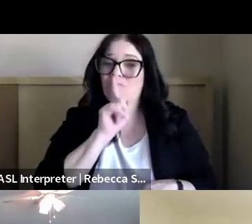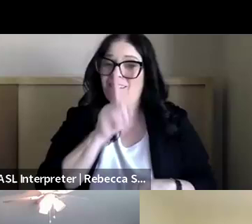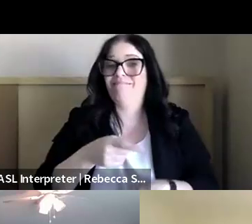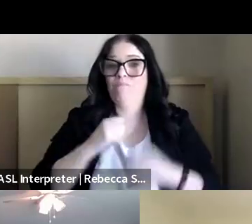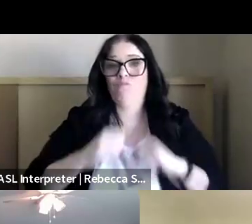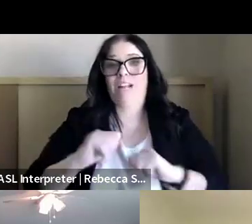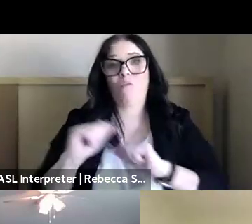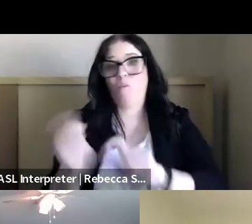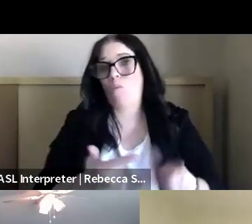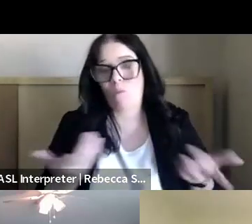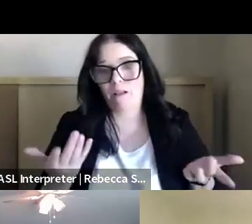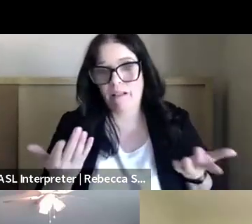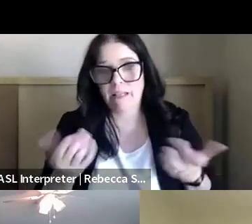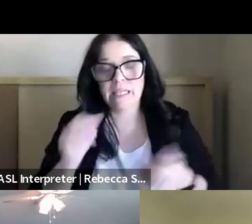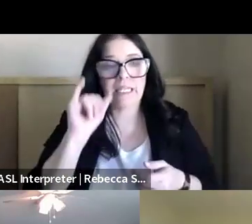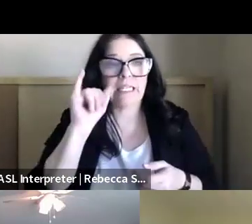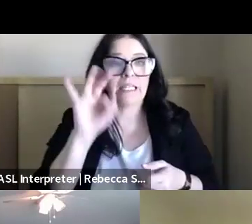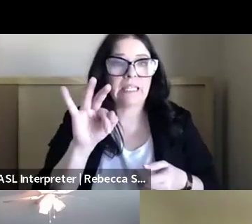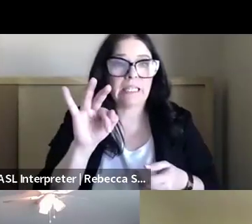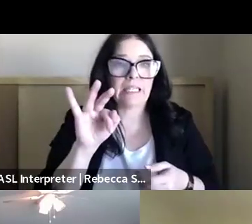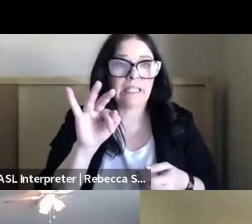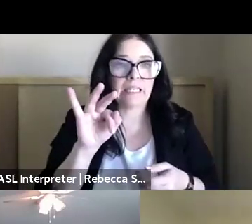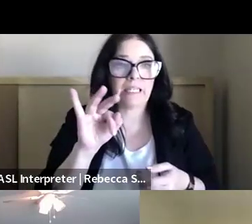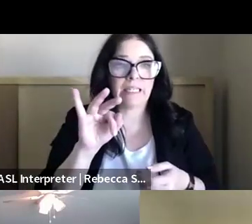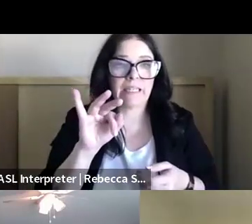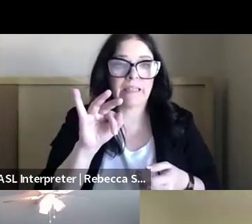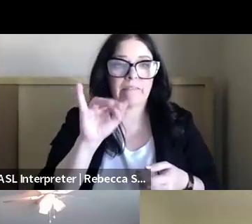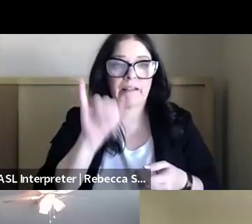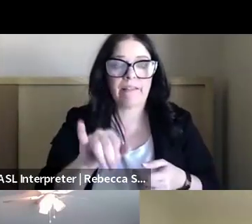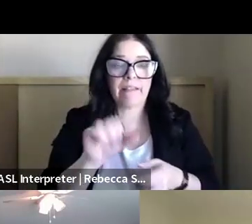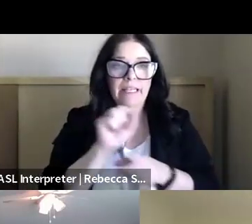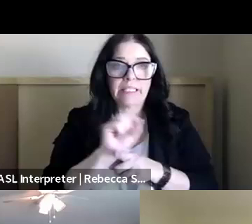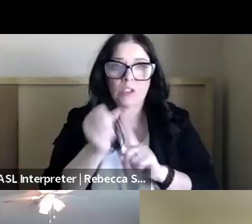that if the situation comes up that,